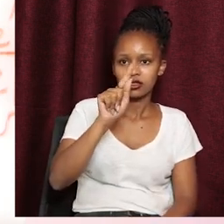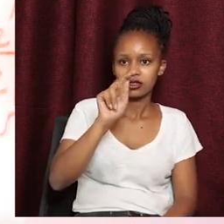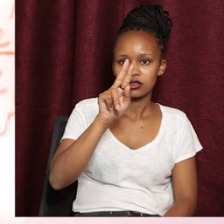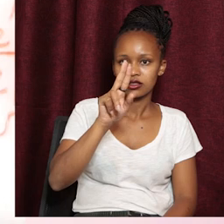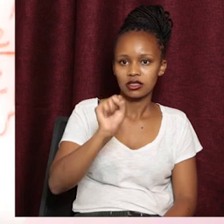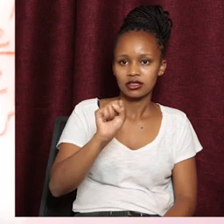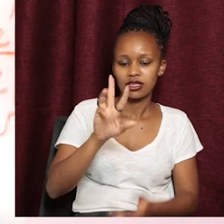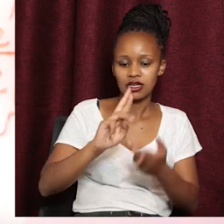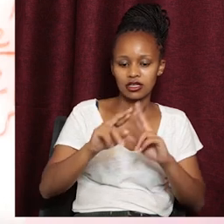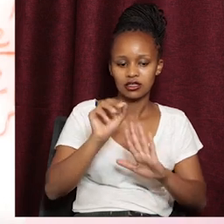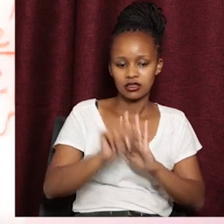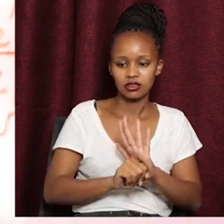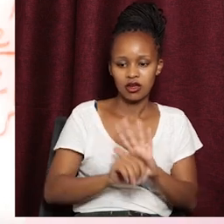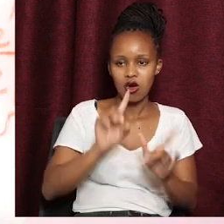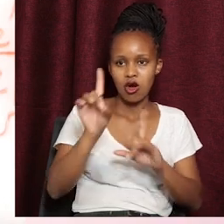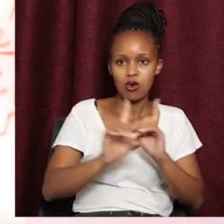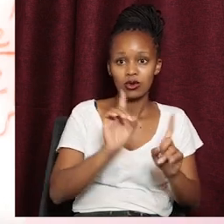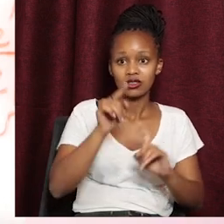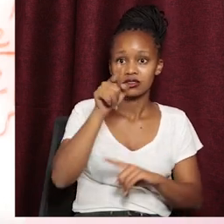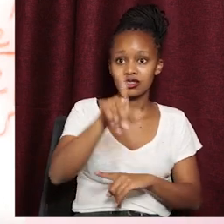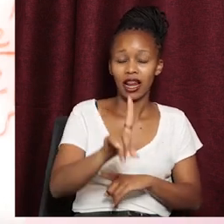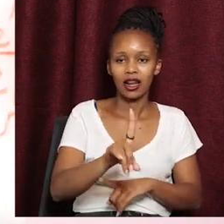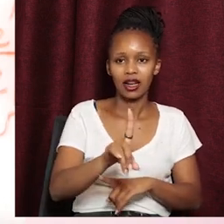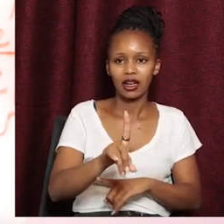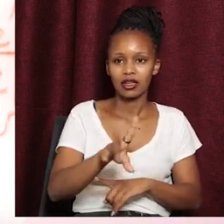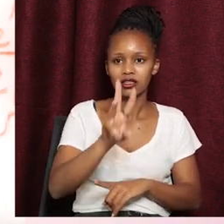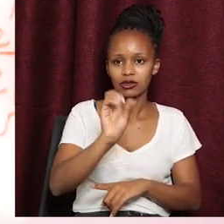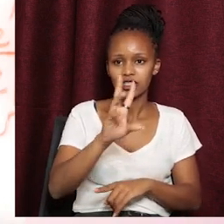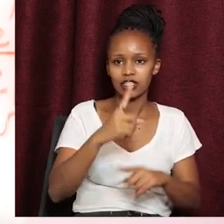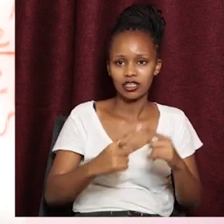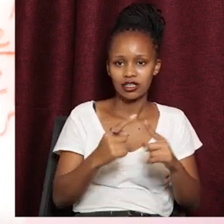Ask yourself as a couple, 20 years from today,